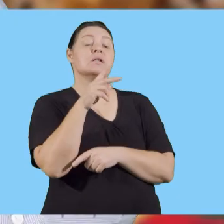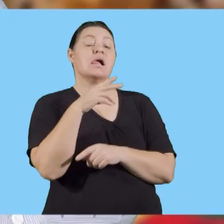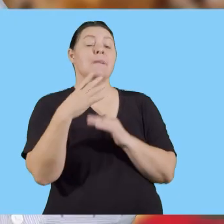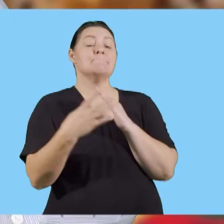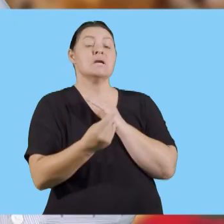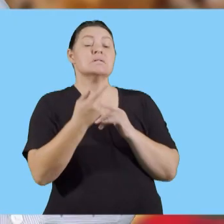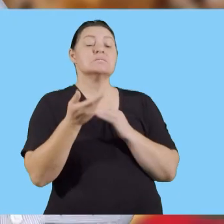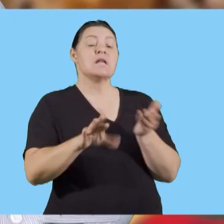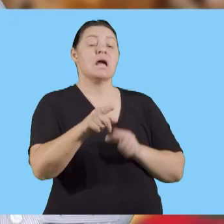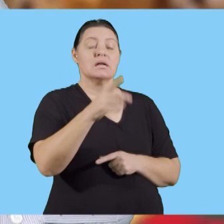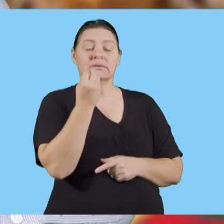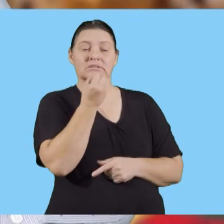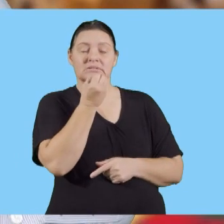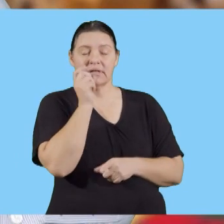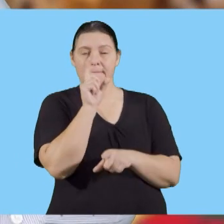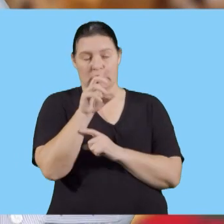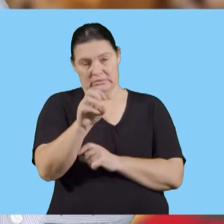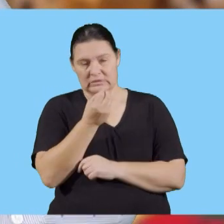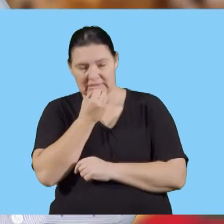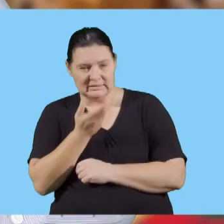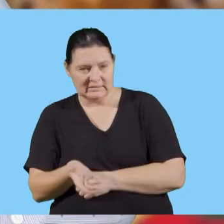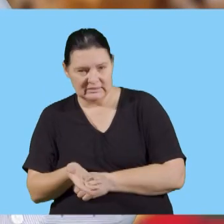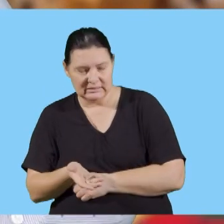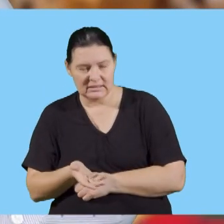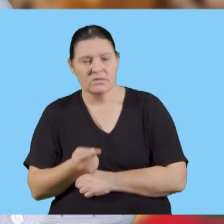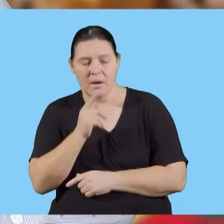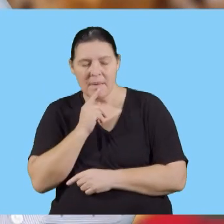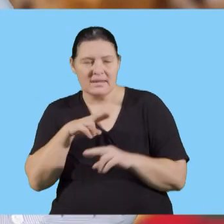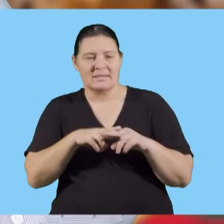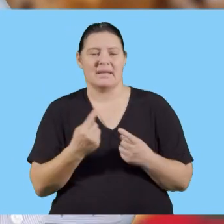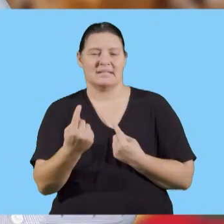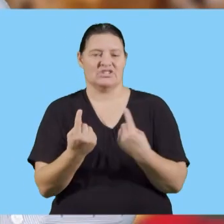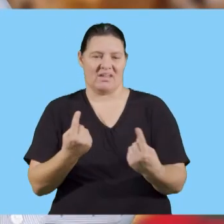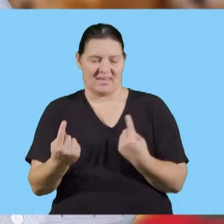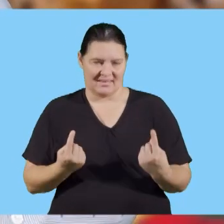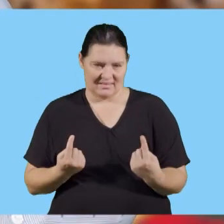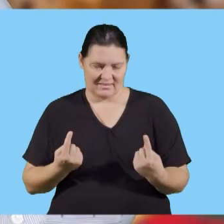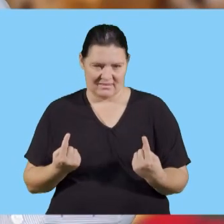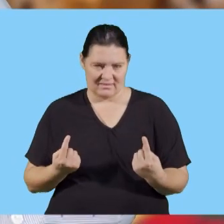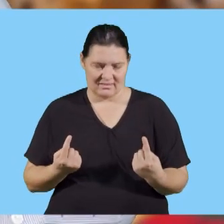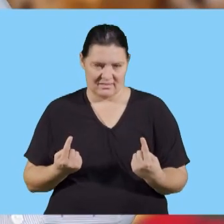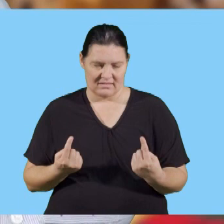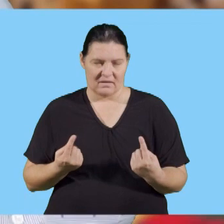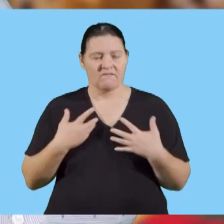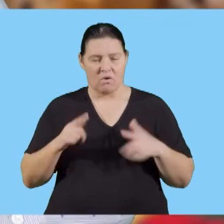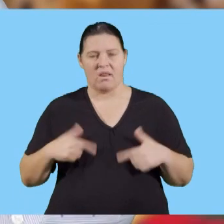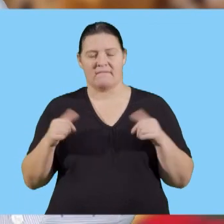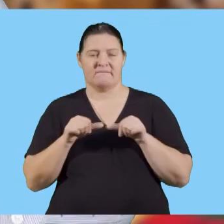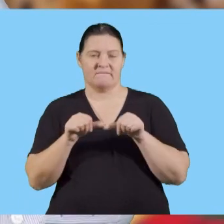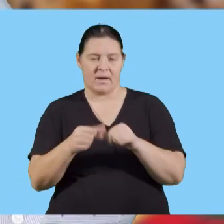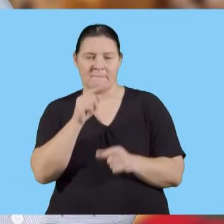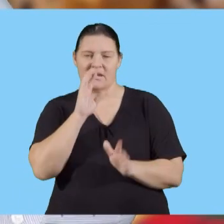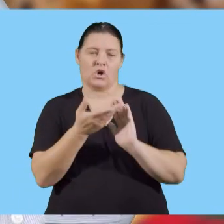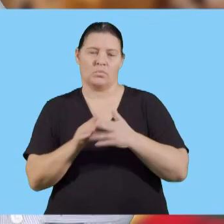these animals depend on one another for survival. So that situation is what we refer to as a